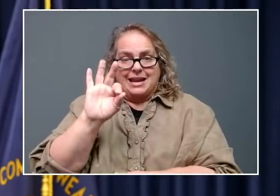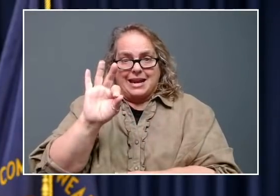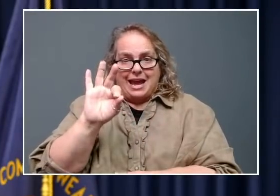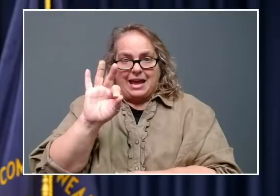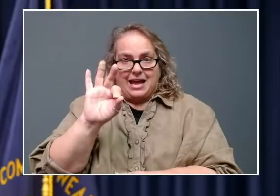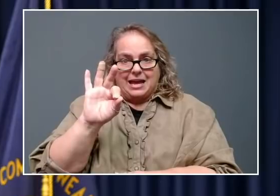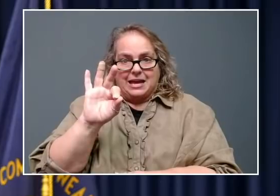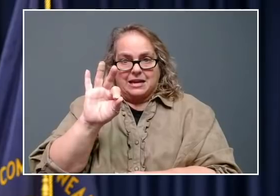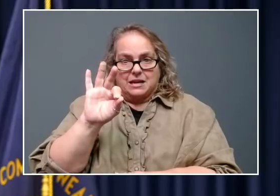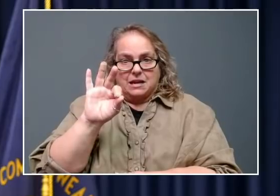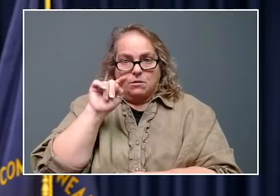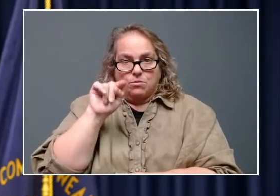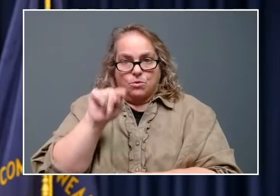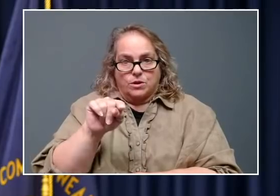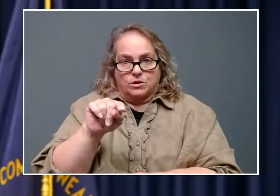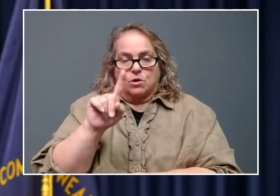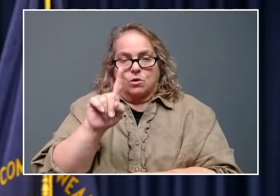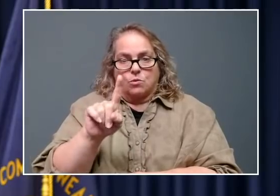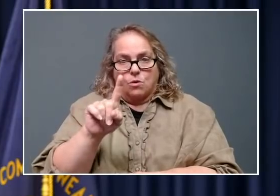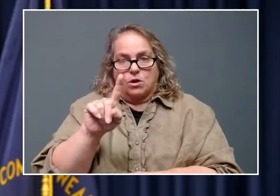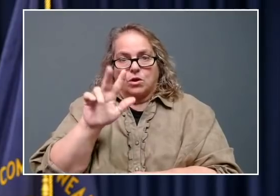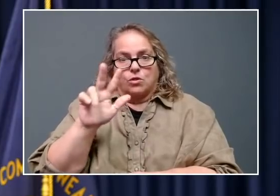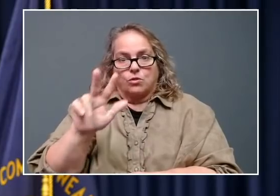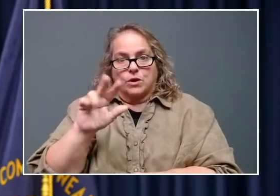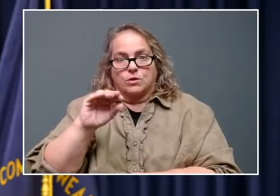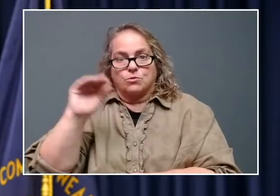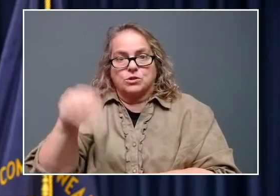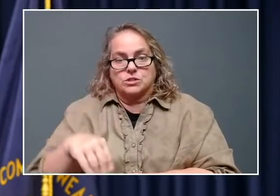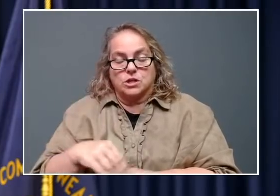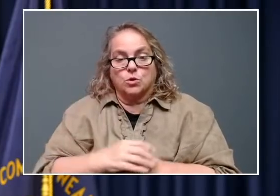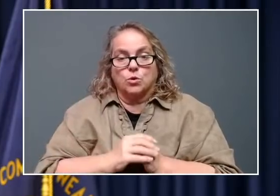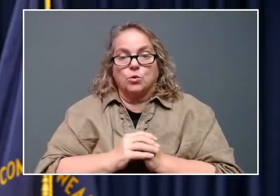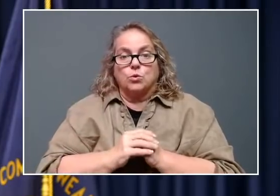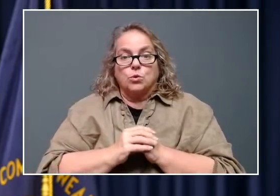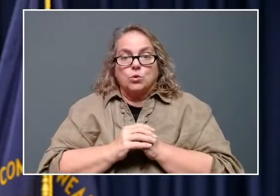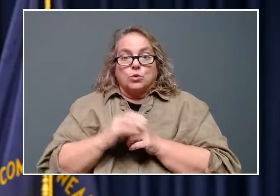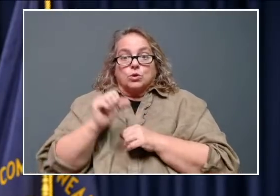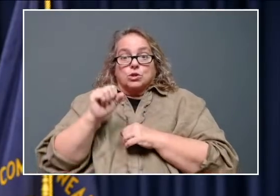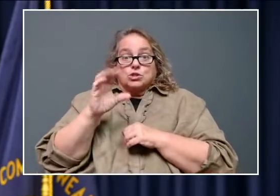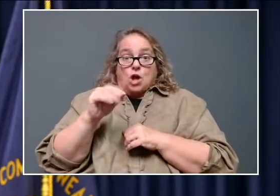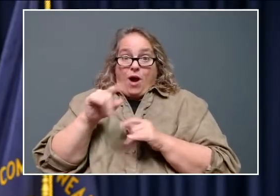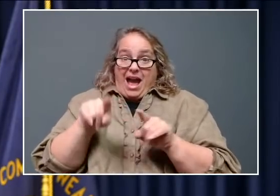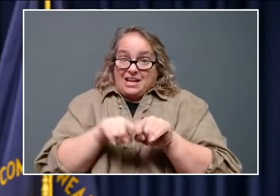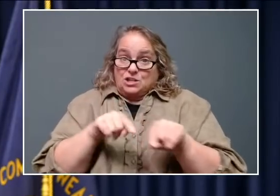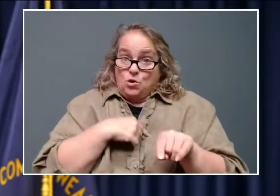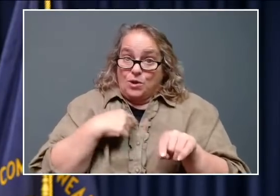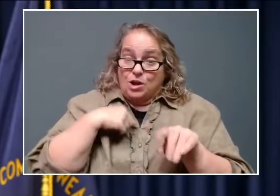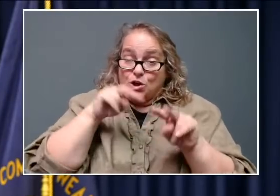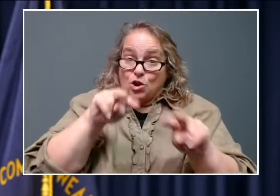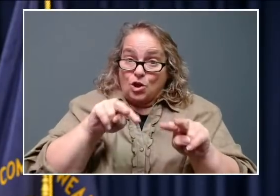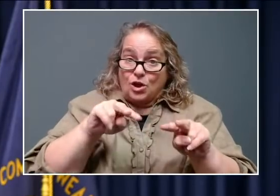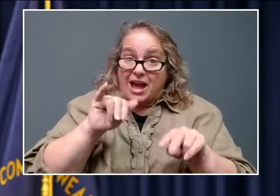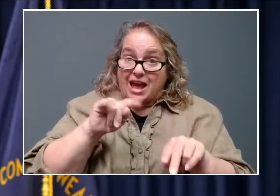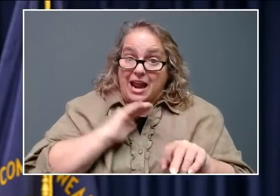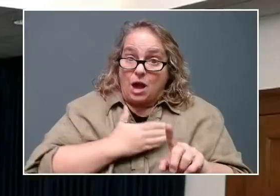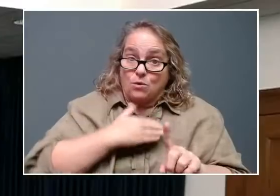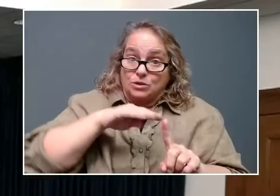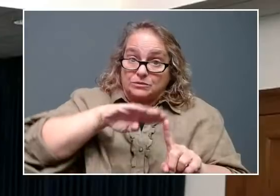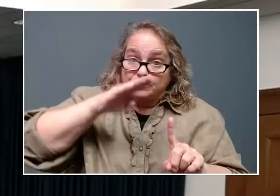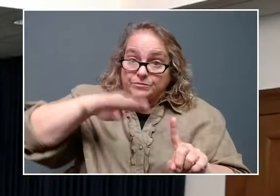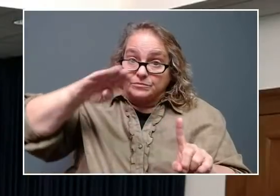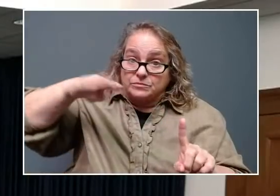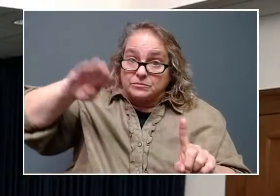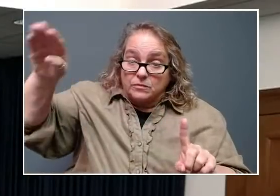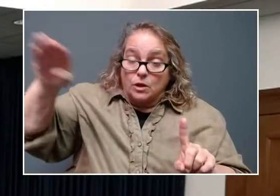9.13%. So as we look at our stair-stepper chart, we can now see, if you take out that week